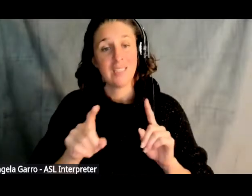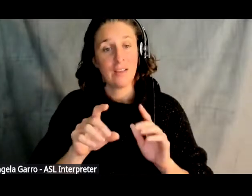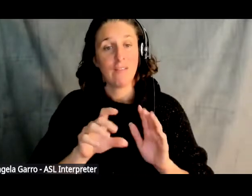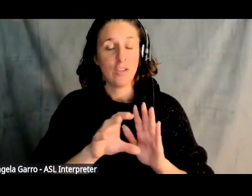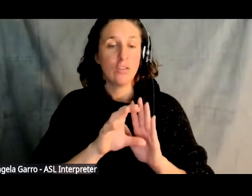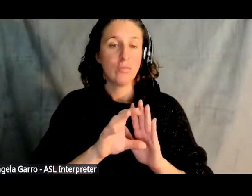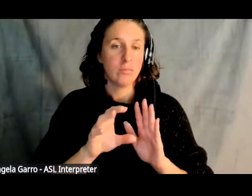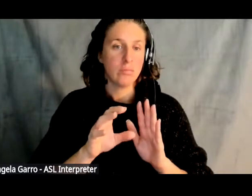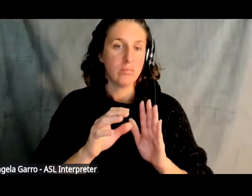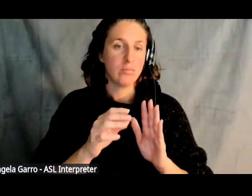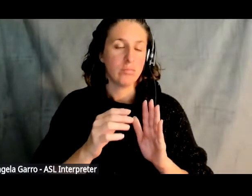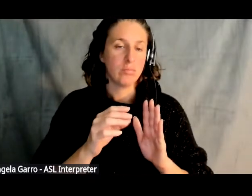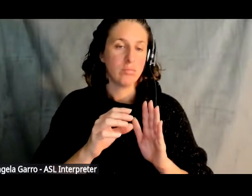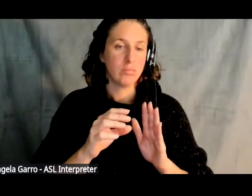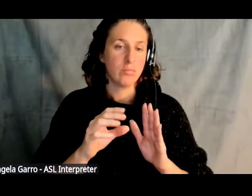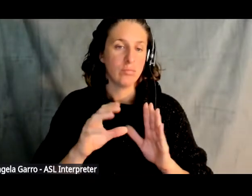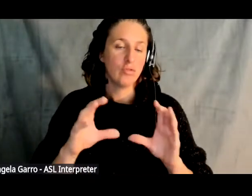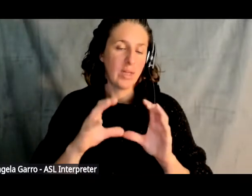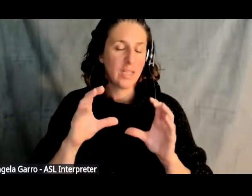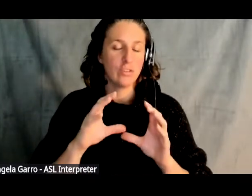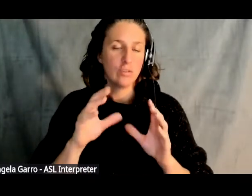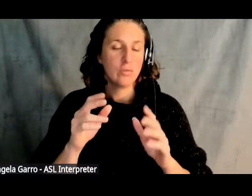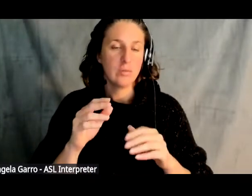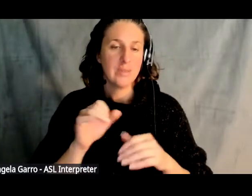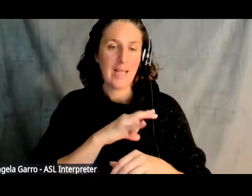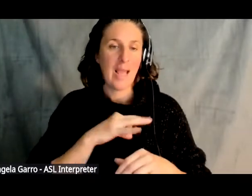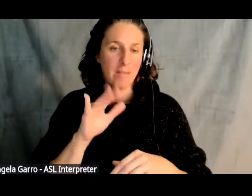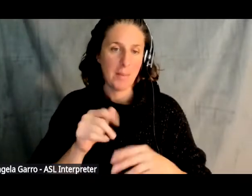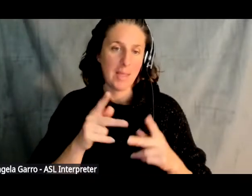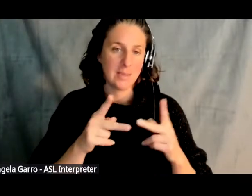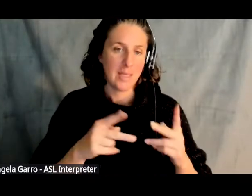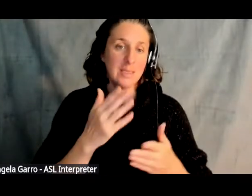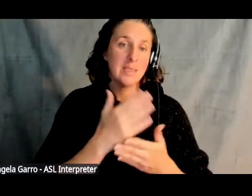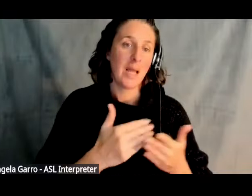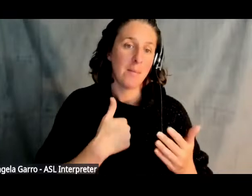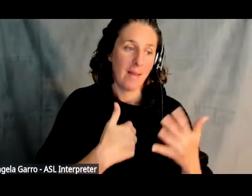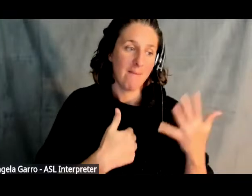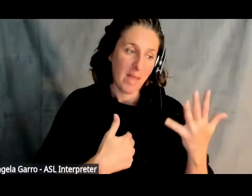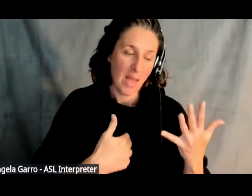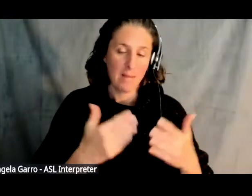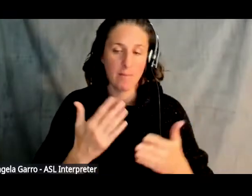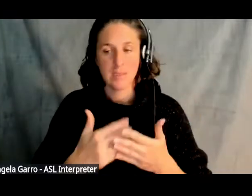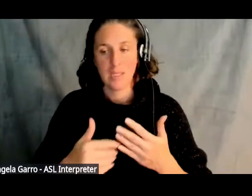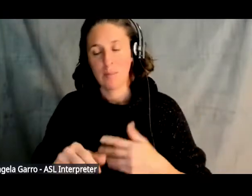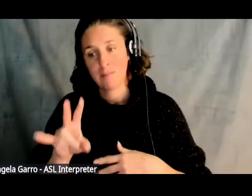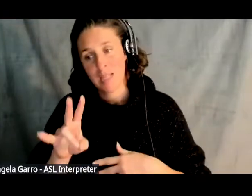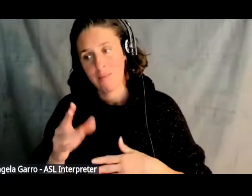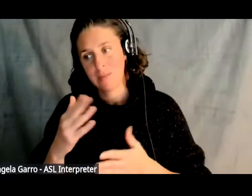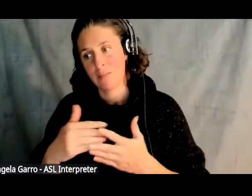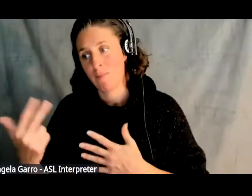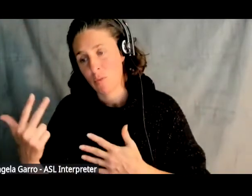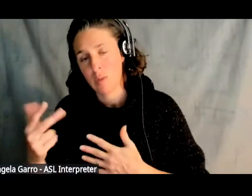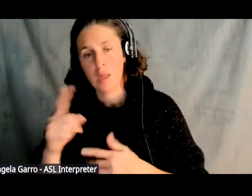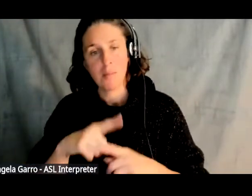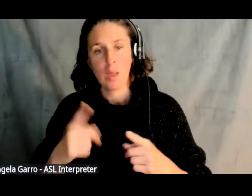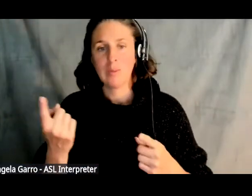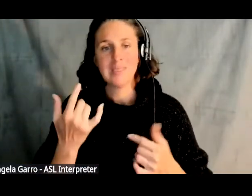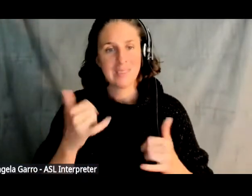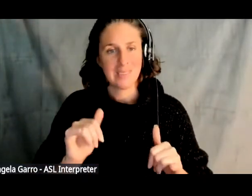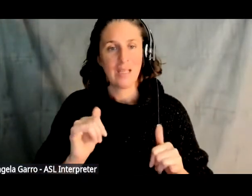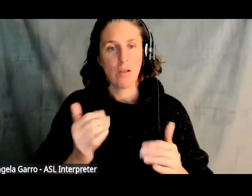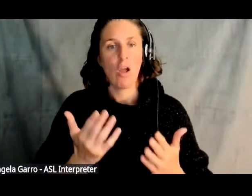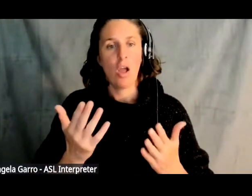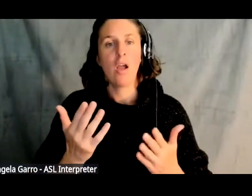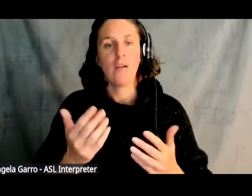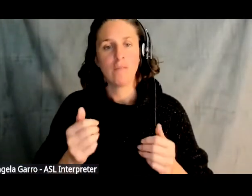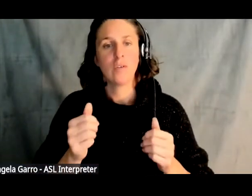by site. So some schools have 5 credentials, some might have 7 or 3, but we still offer something with non-credentialed